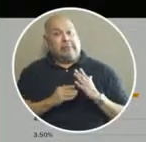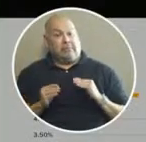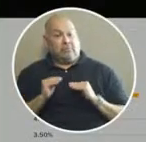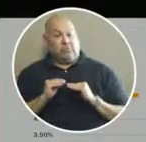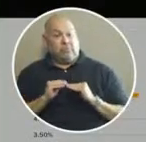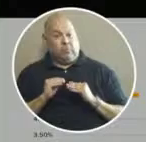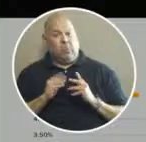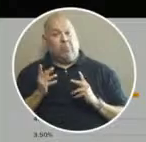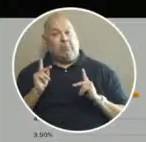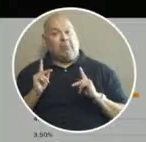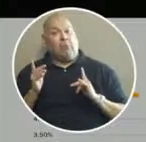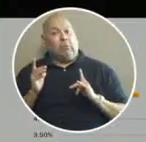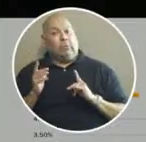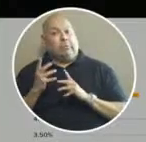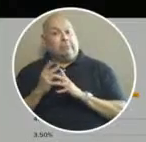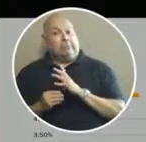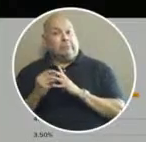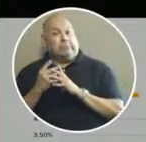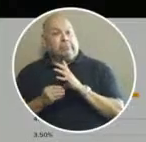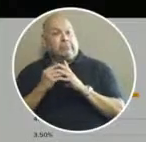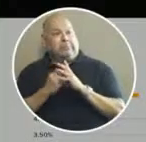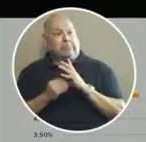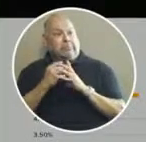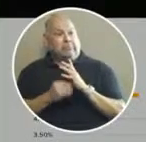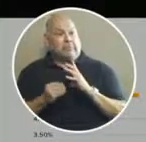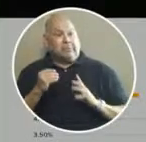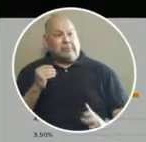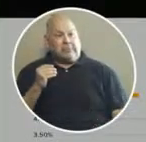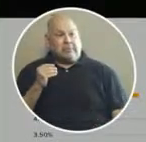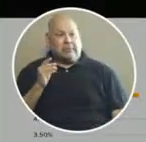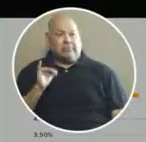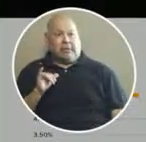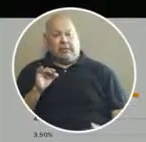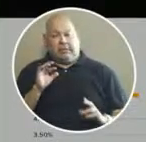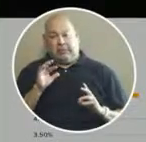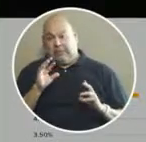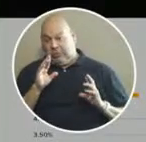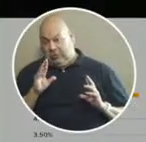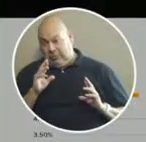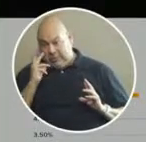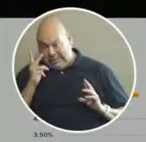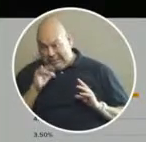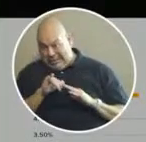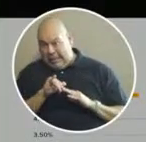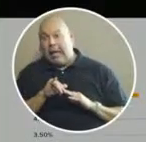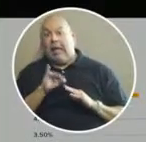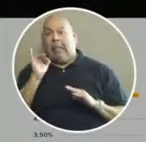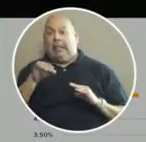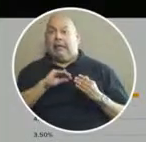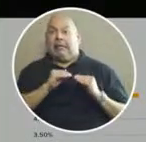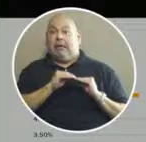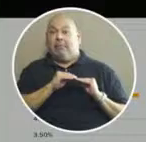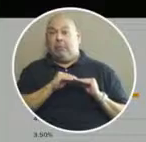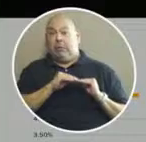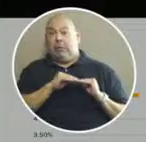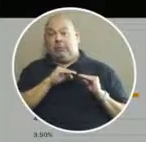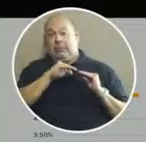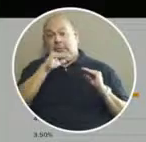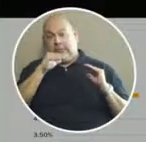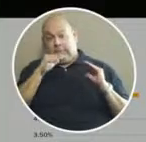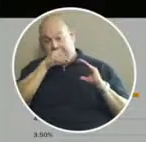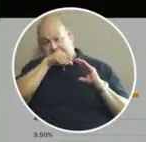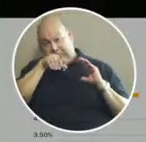more residents of El Paso passed away. But hopefully we see that it declines or continue being